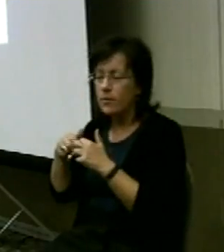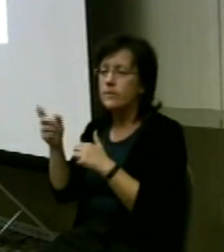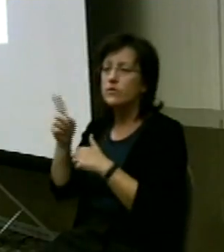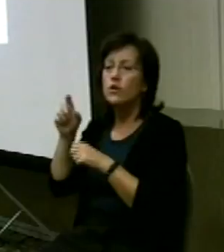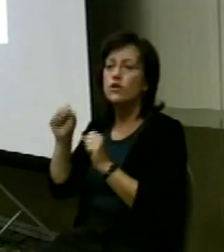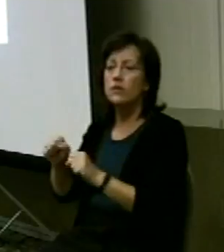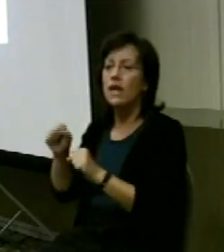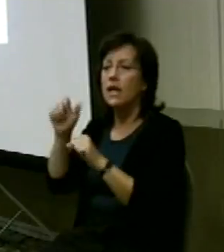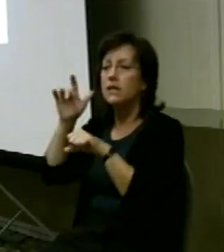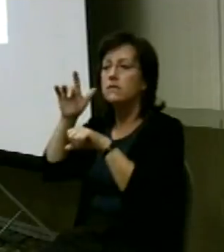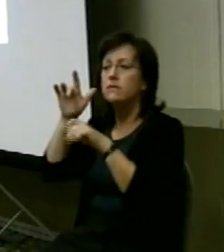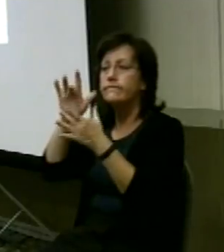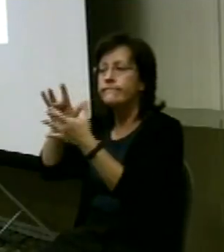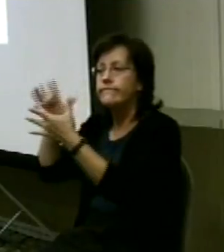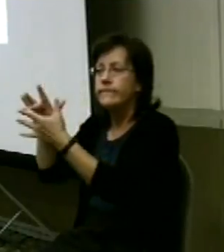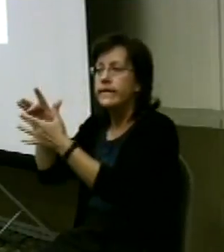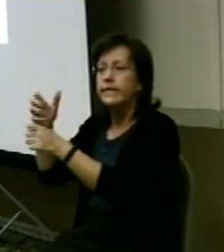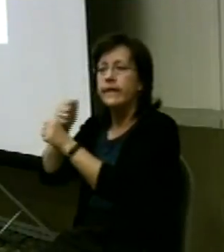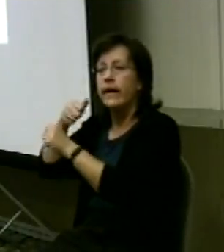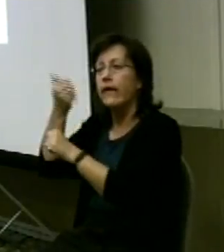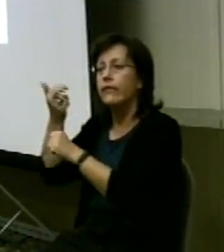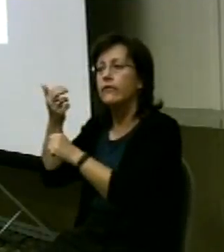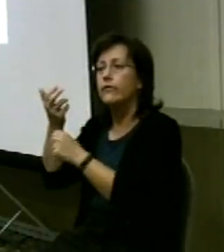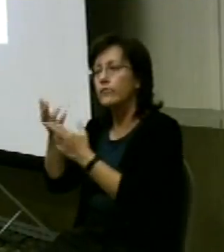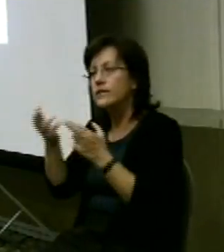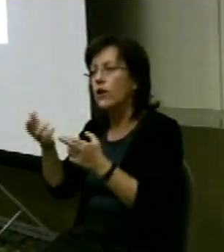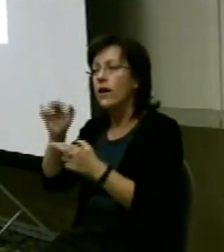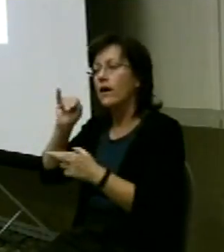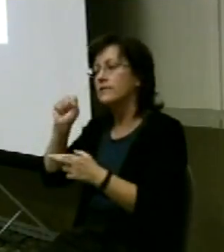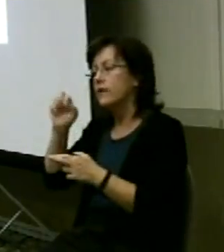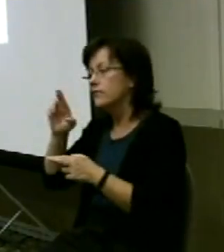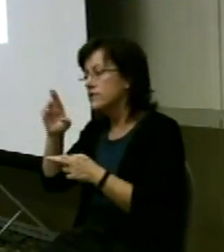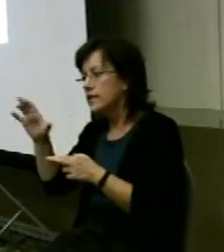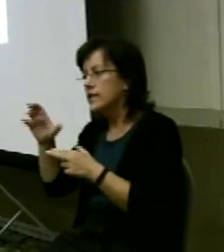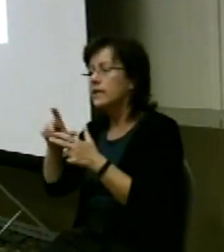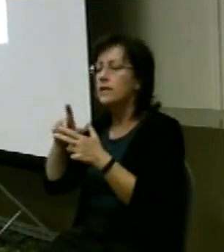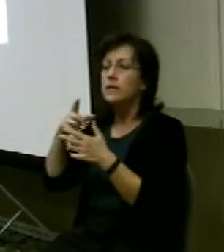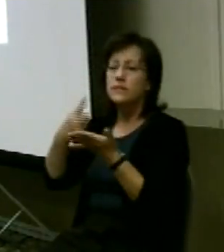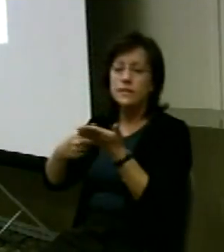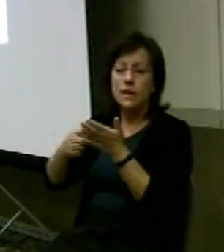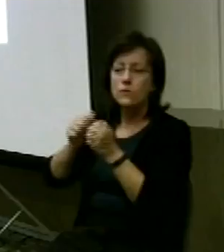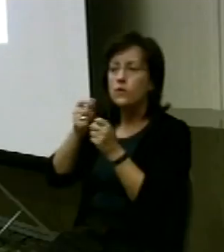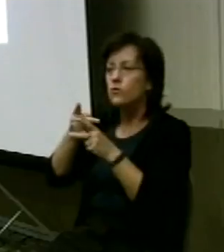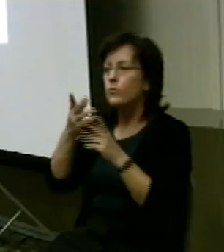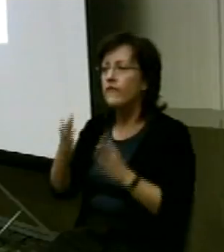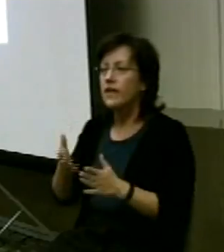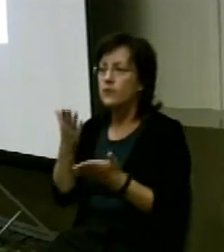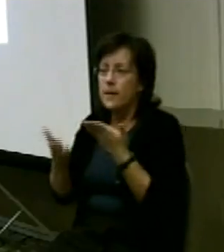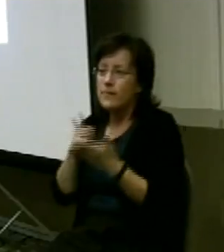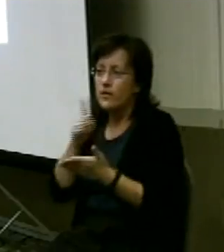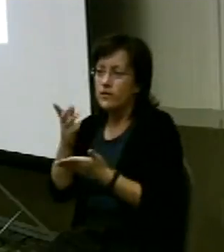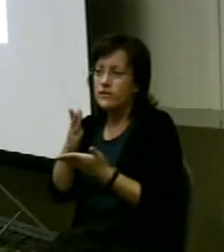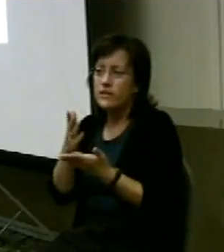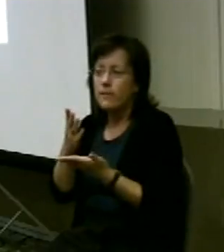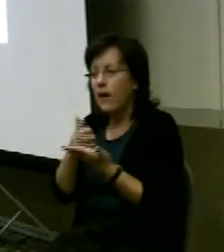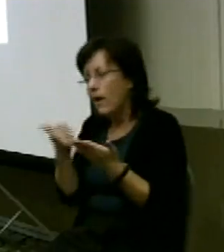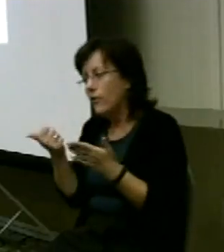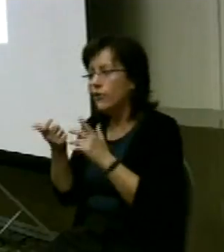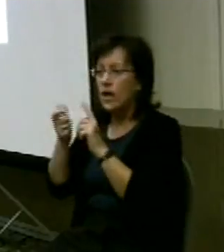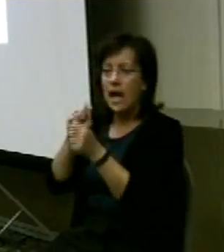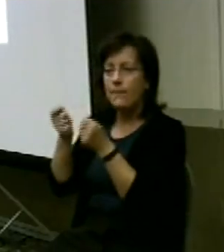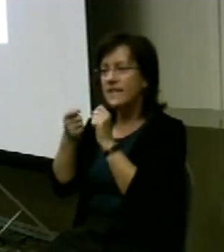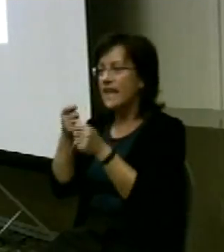other resources such as ISRC or talking with your supervisor to see if there might be able to be some accommodations scheduling